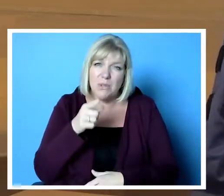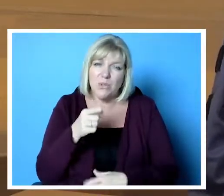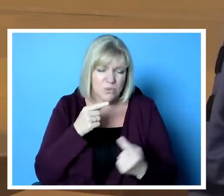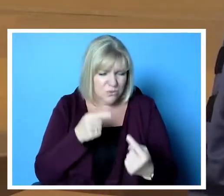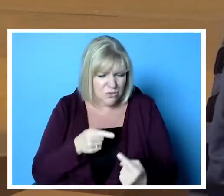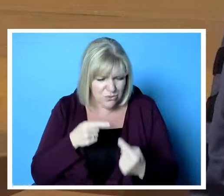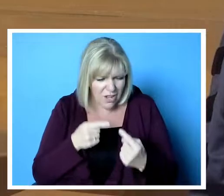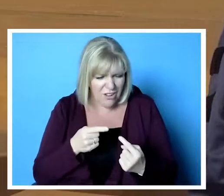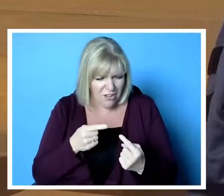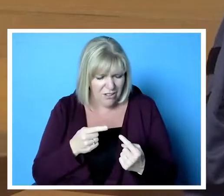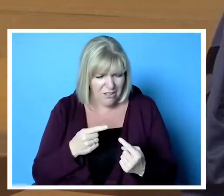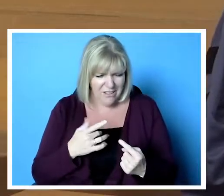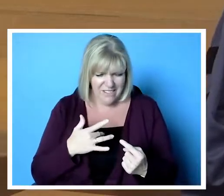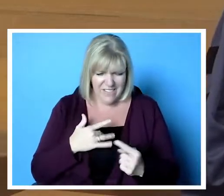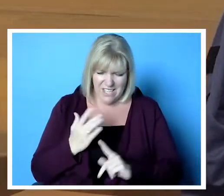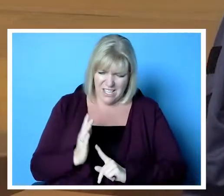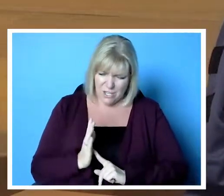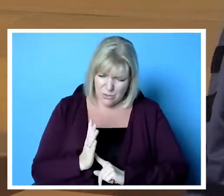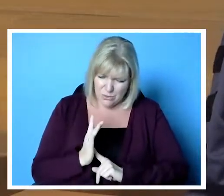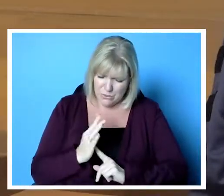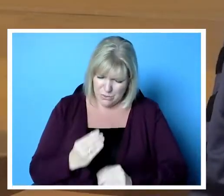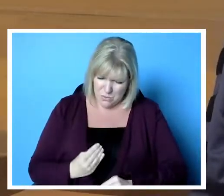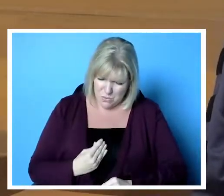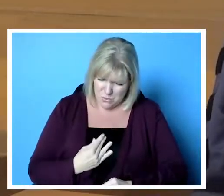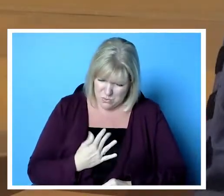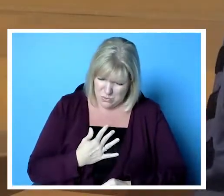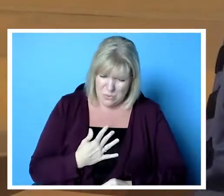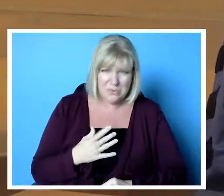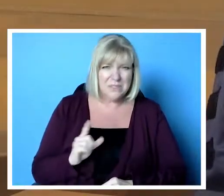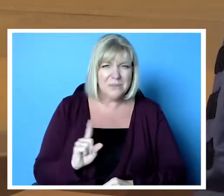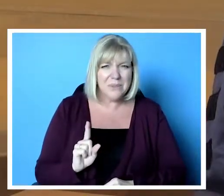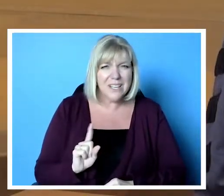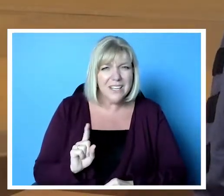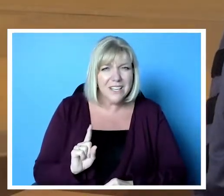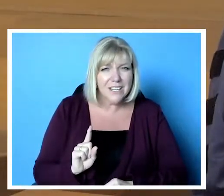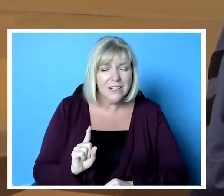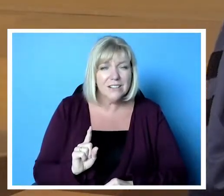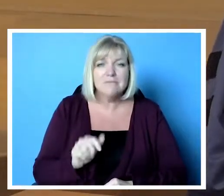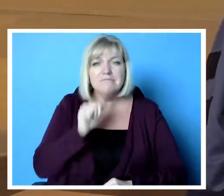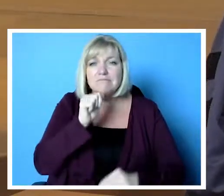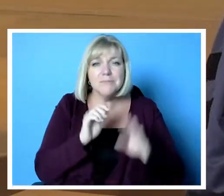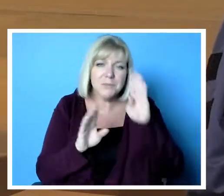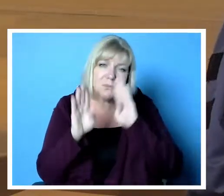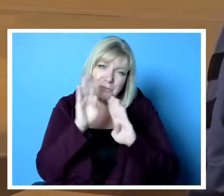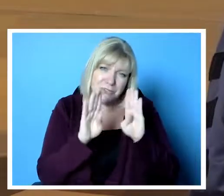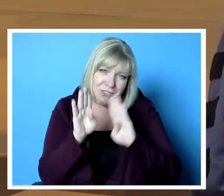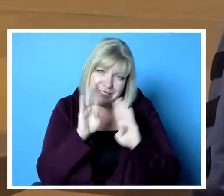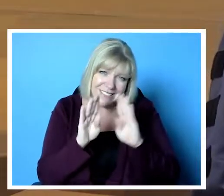to feel this warmth of assurance inside you, do not despair.